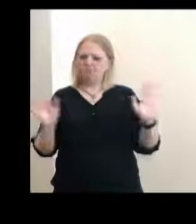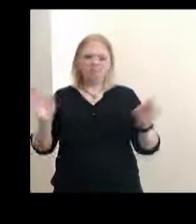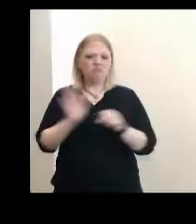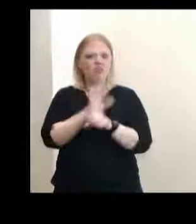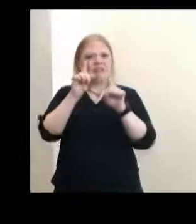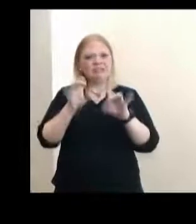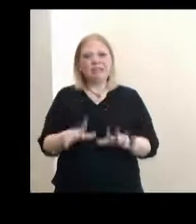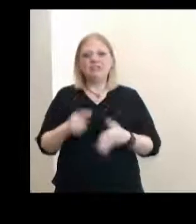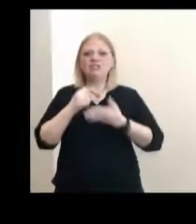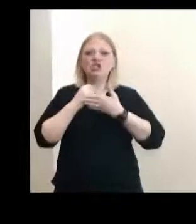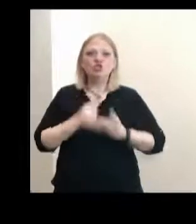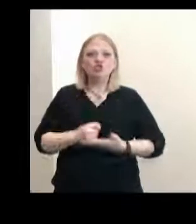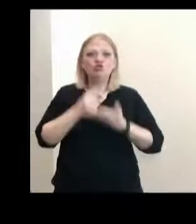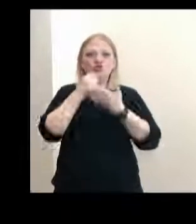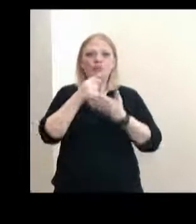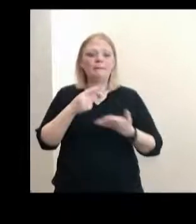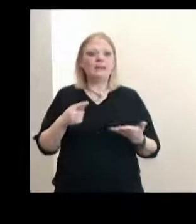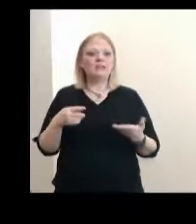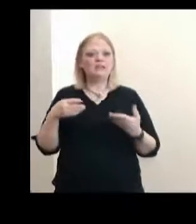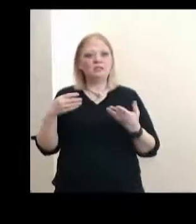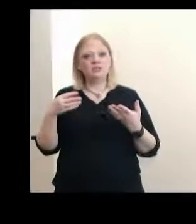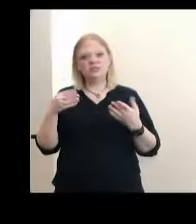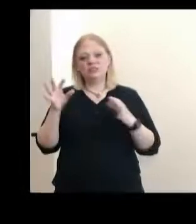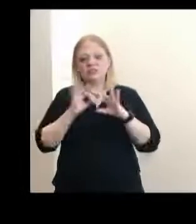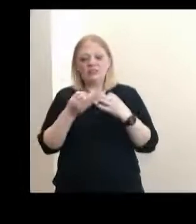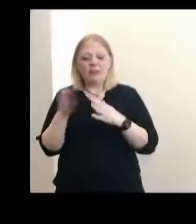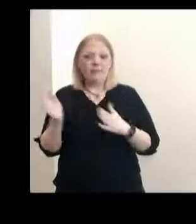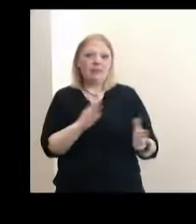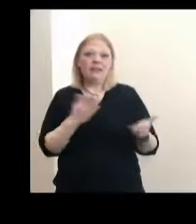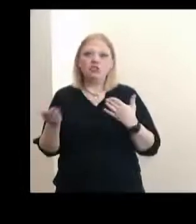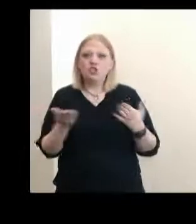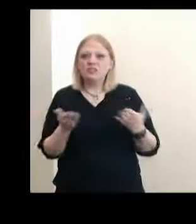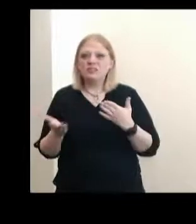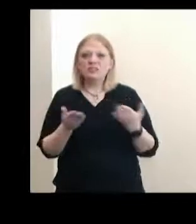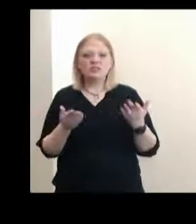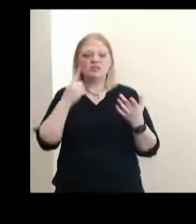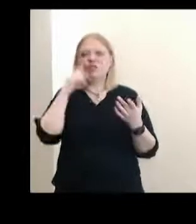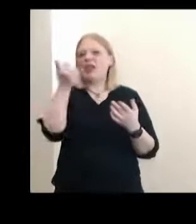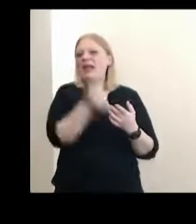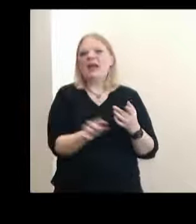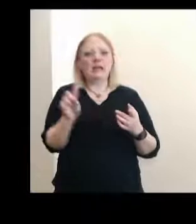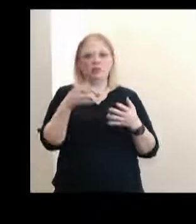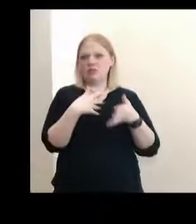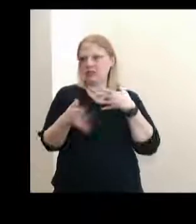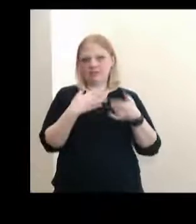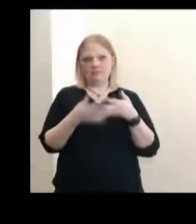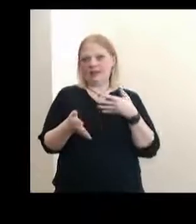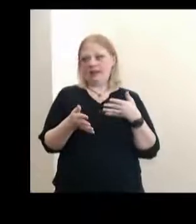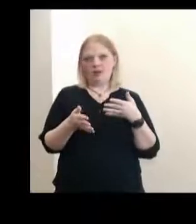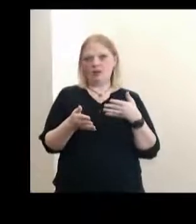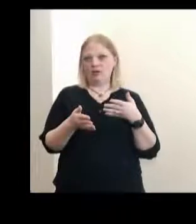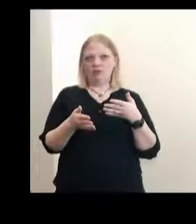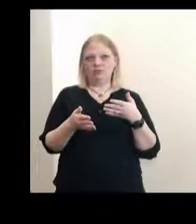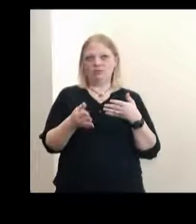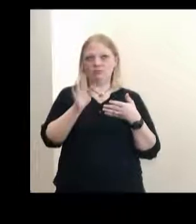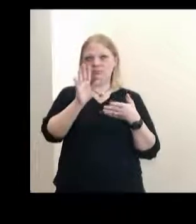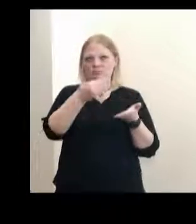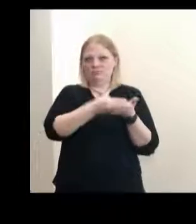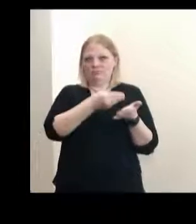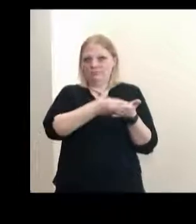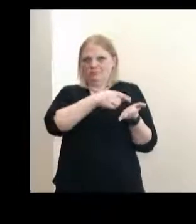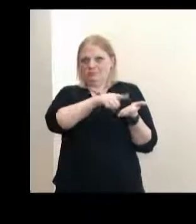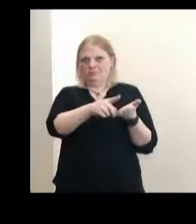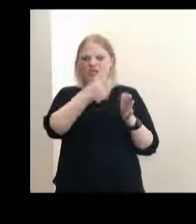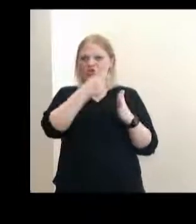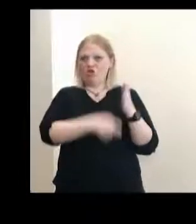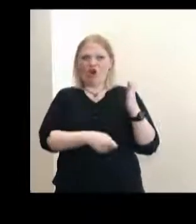full treatment, full family planning services, and for anybody regardless of their ability to pay. So cost should